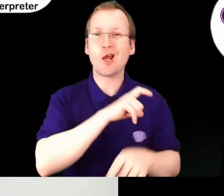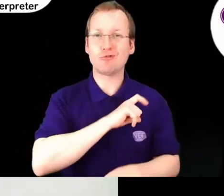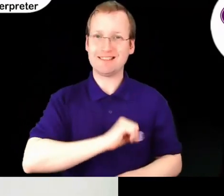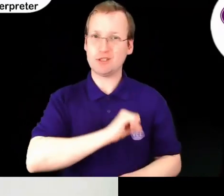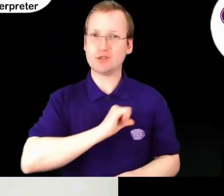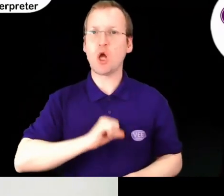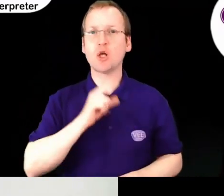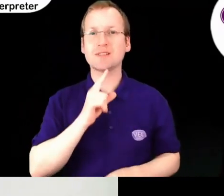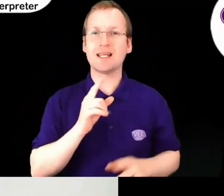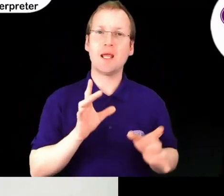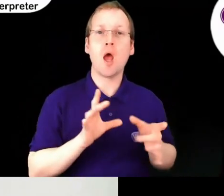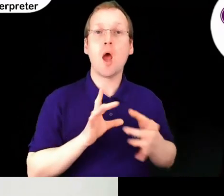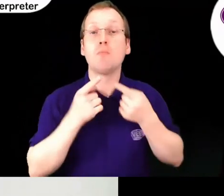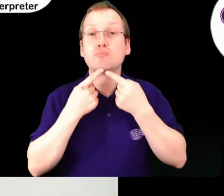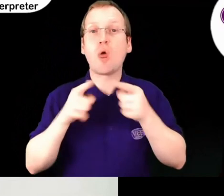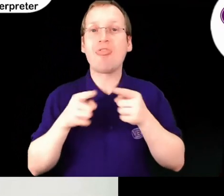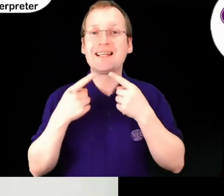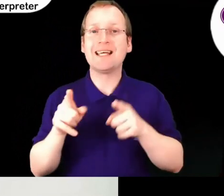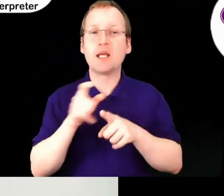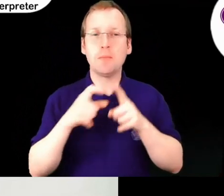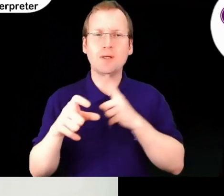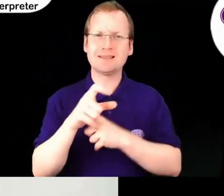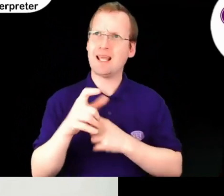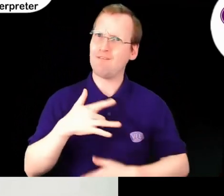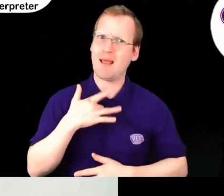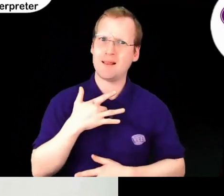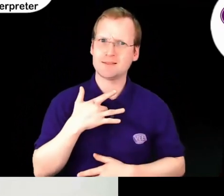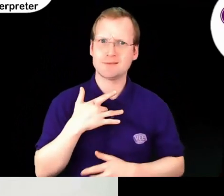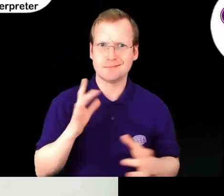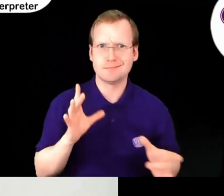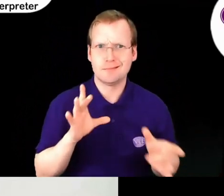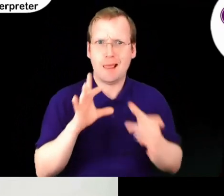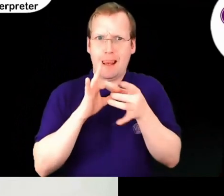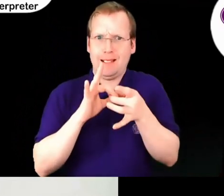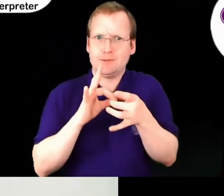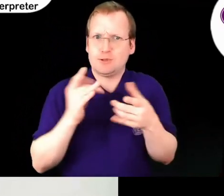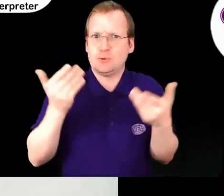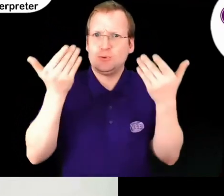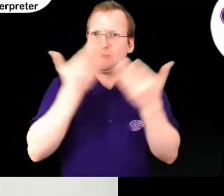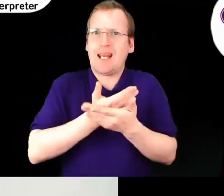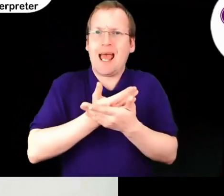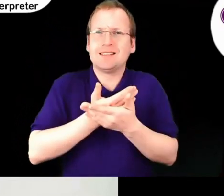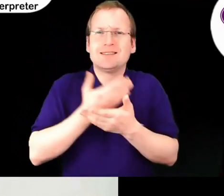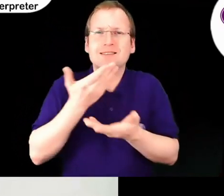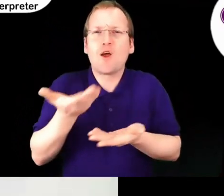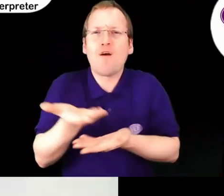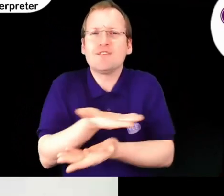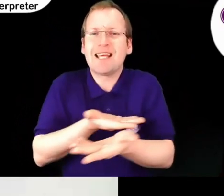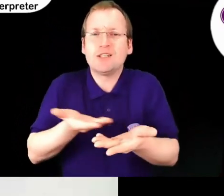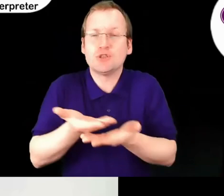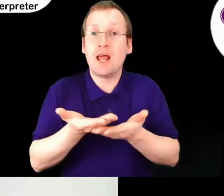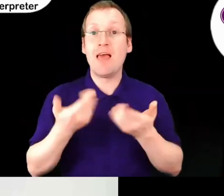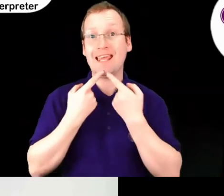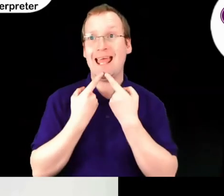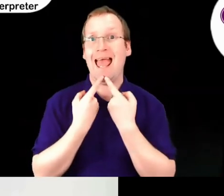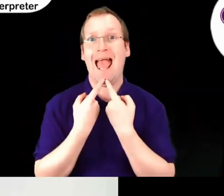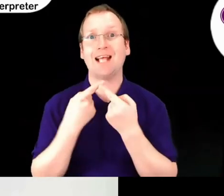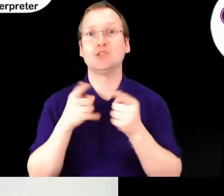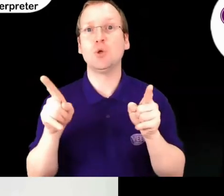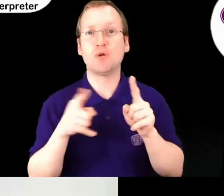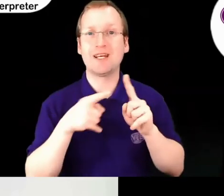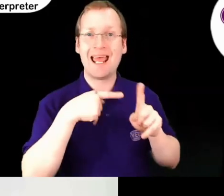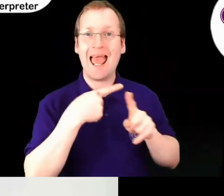prophetic communities, which actually brings to mind quite a bit of our conversation this evening. Her book, The Exuberant Church, Listening to